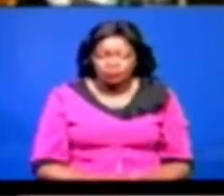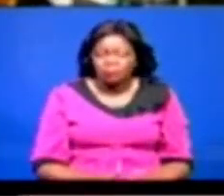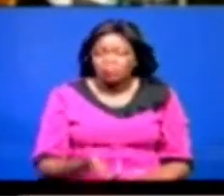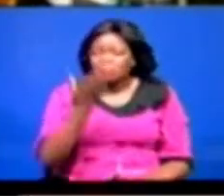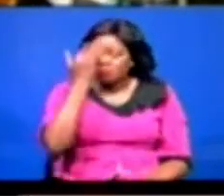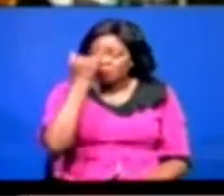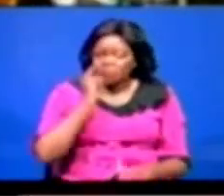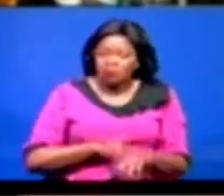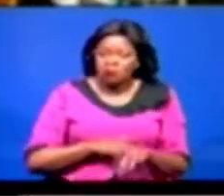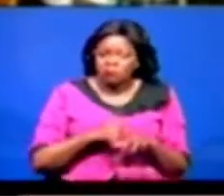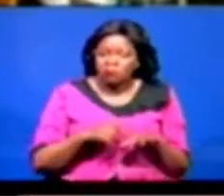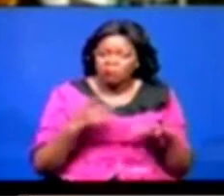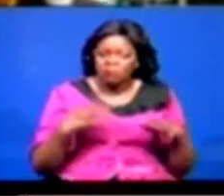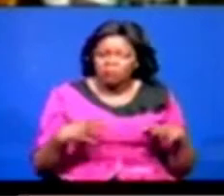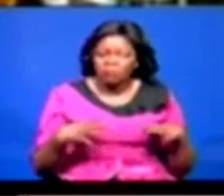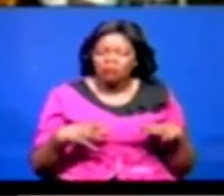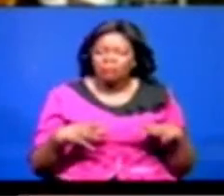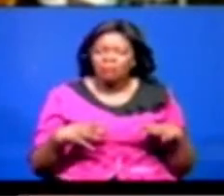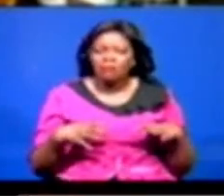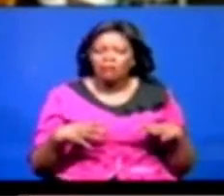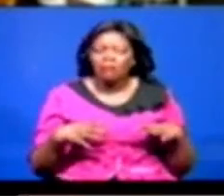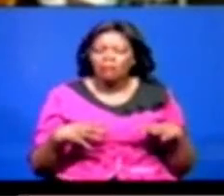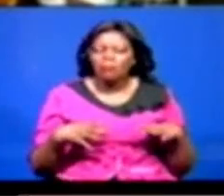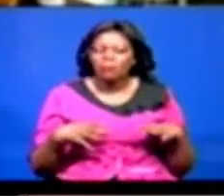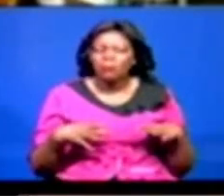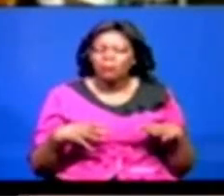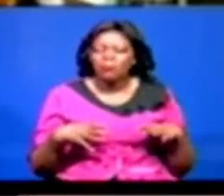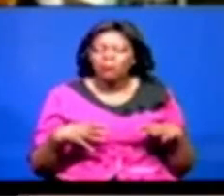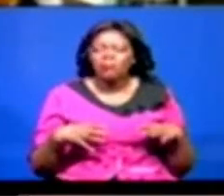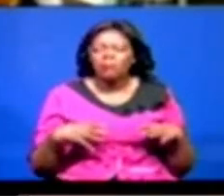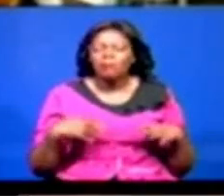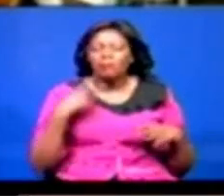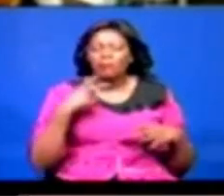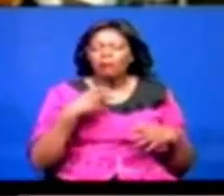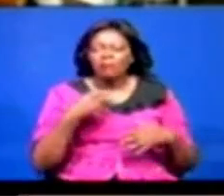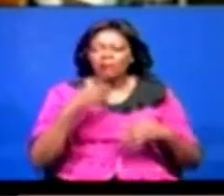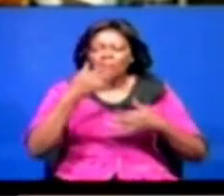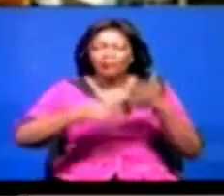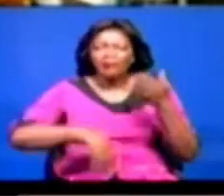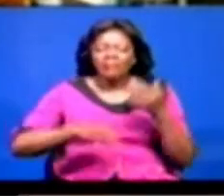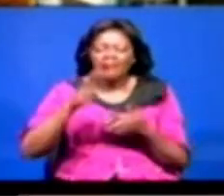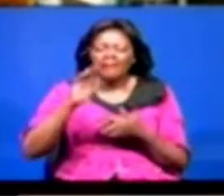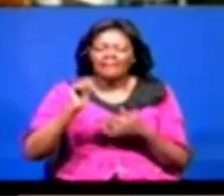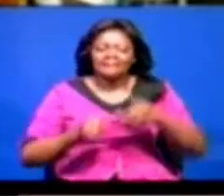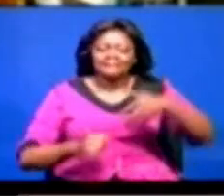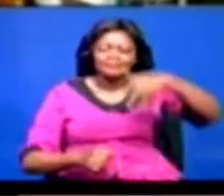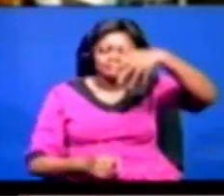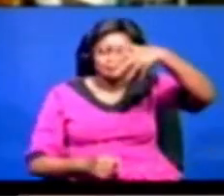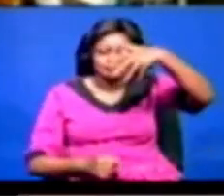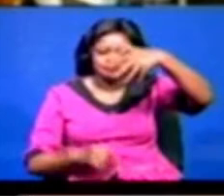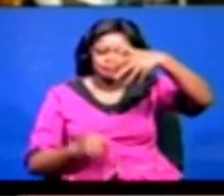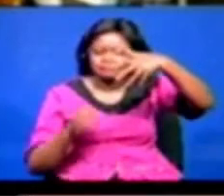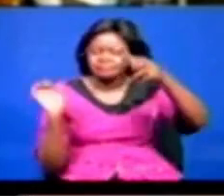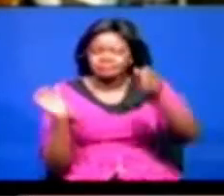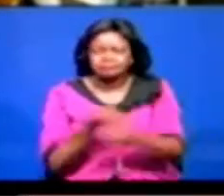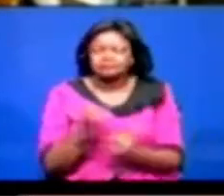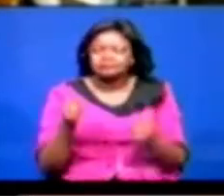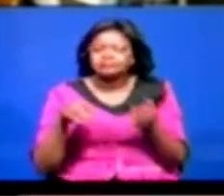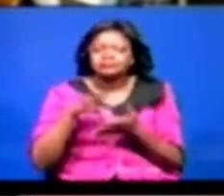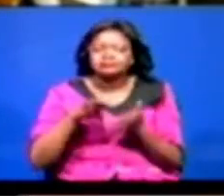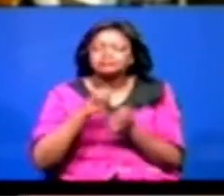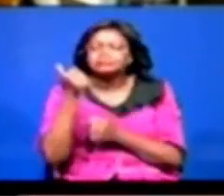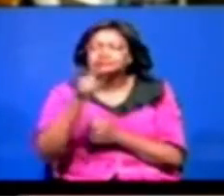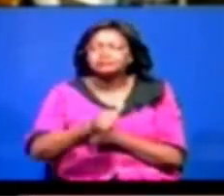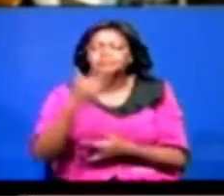somebody looks at the Form 34A, the original, it cannot then be confused for any other